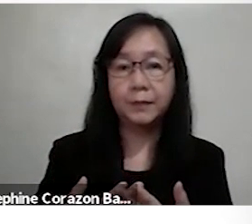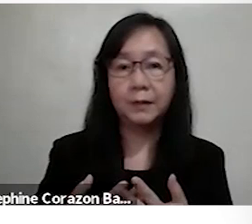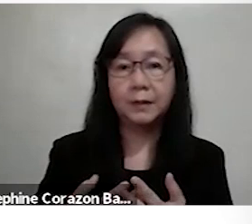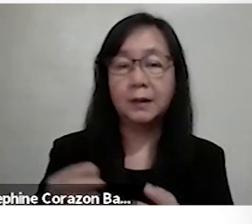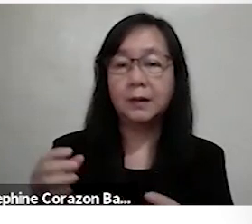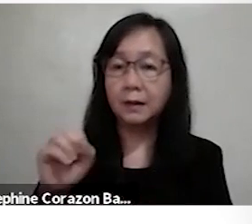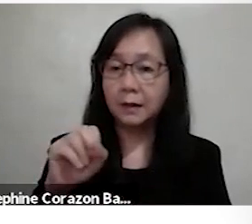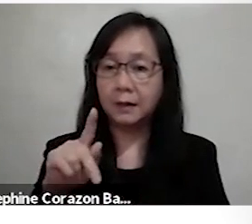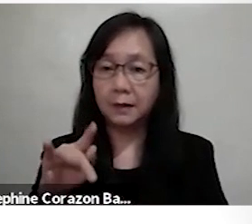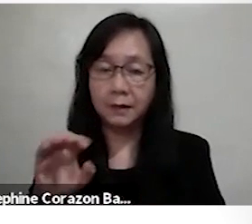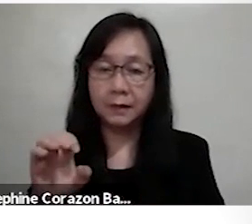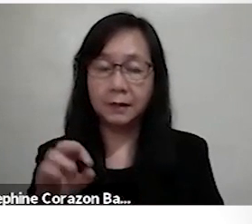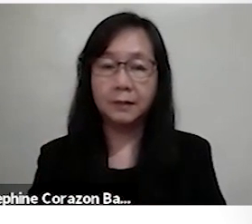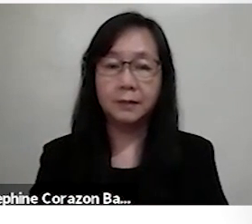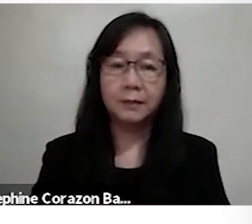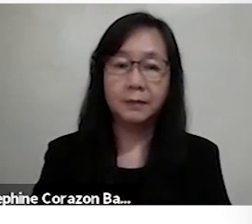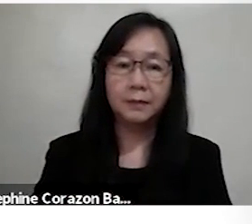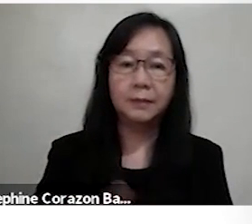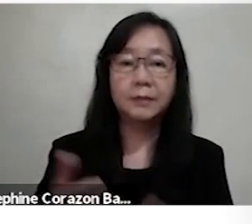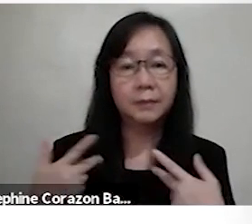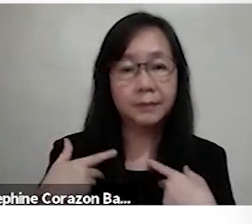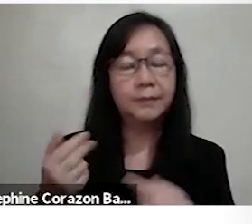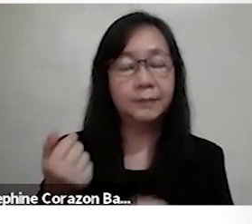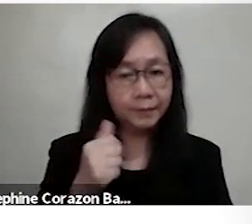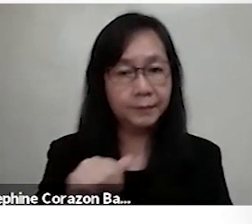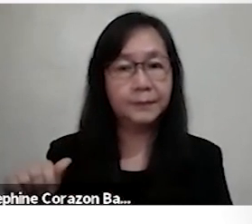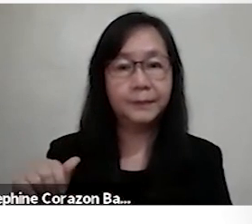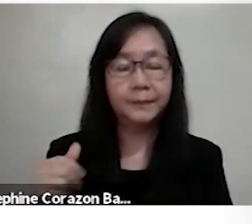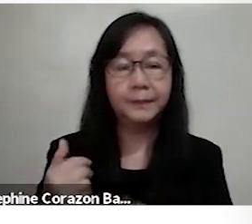analysis and policy and paper. And